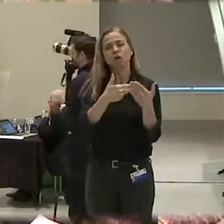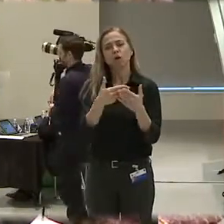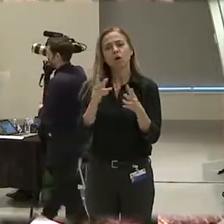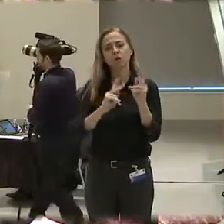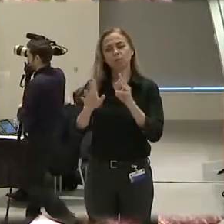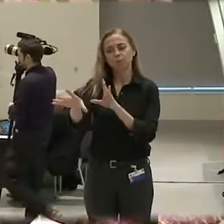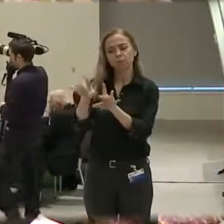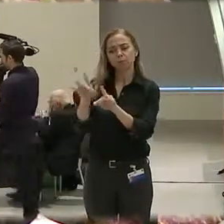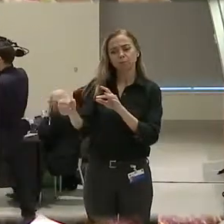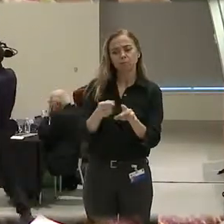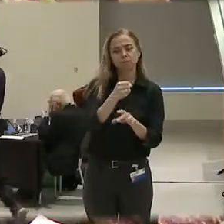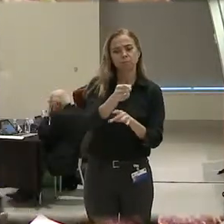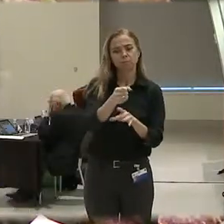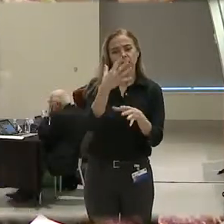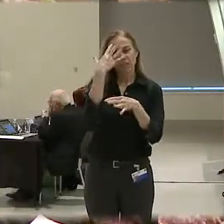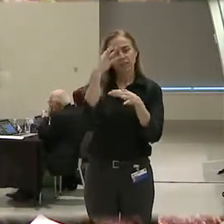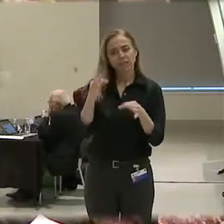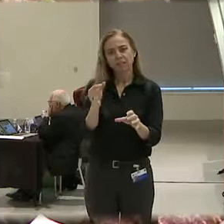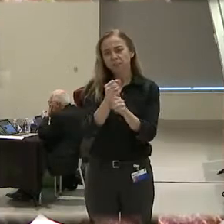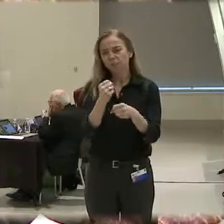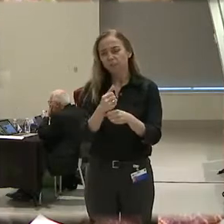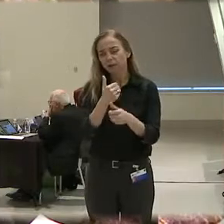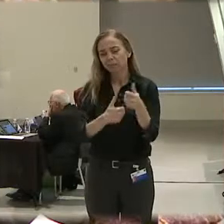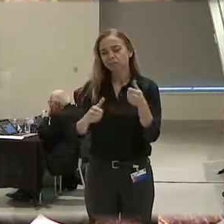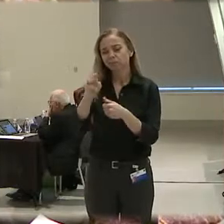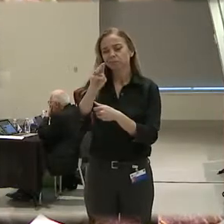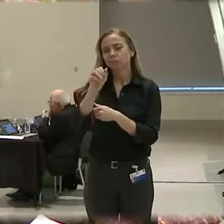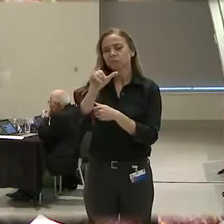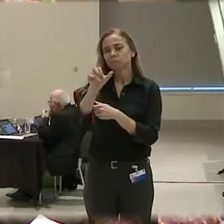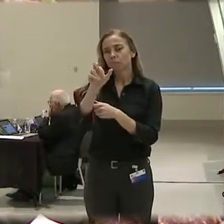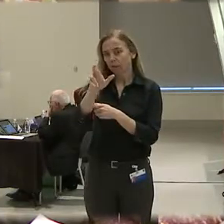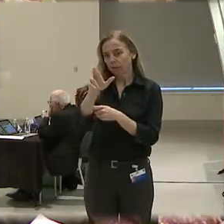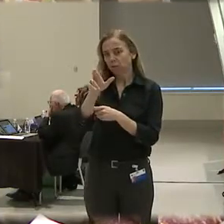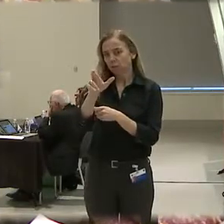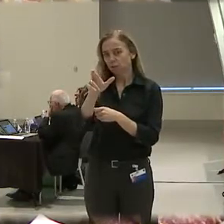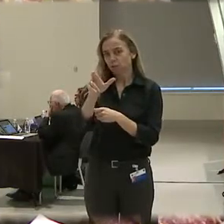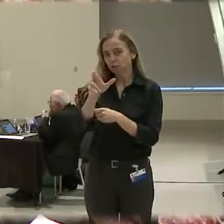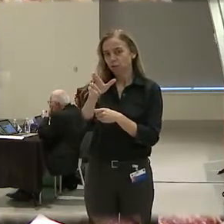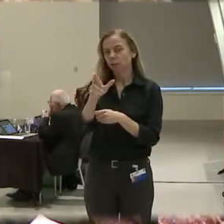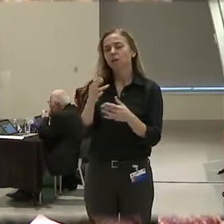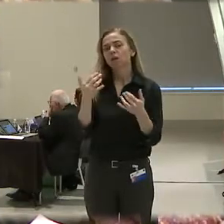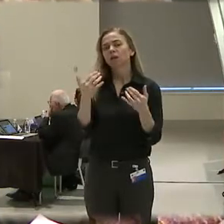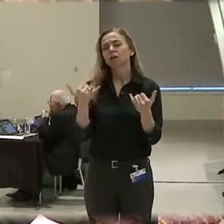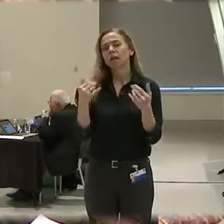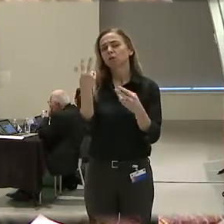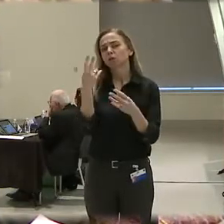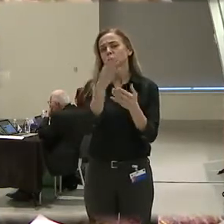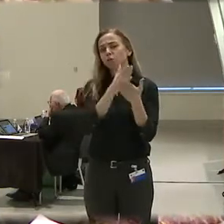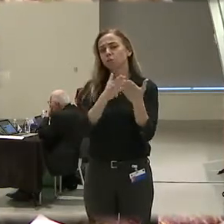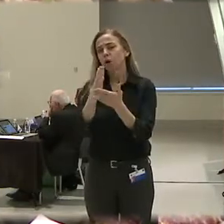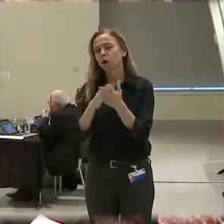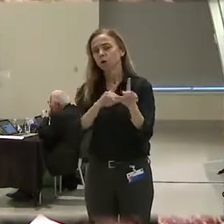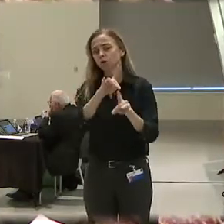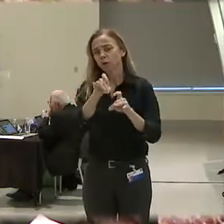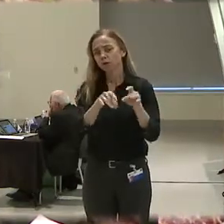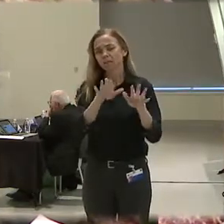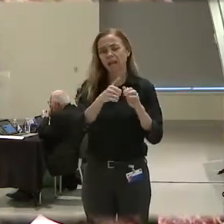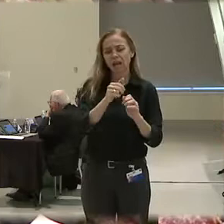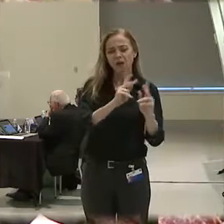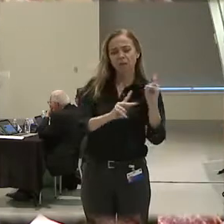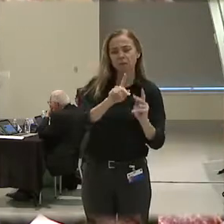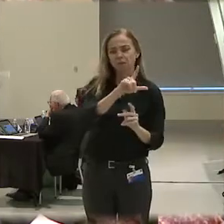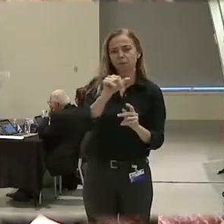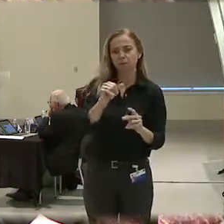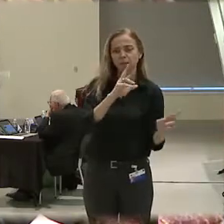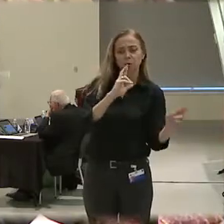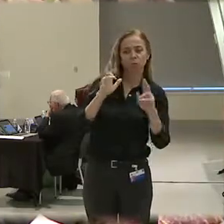appointees are or decisions are made by the mayor in terms of who to appoint. So a two-part question. One for Mr. Beck: how have the people of Los